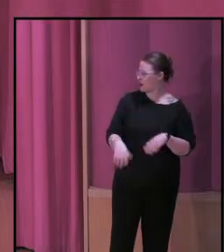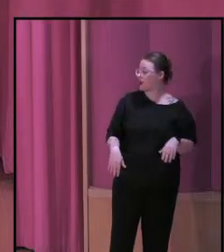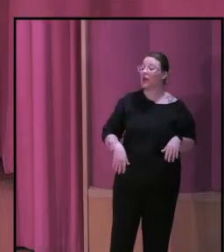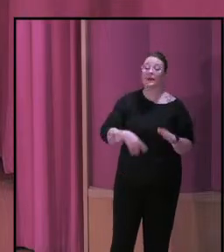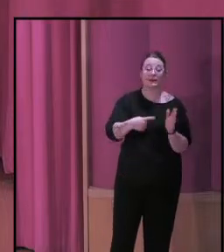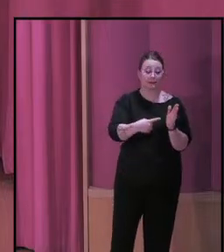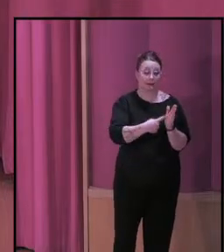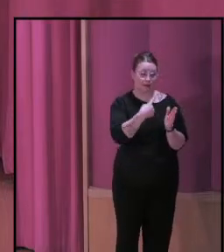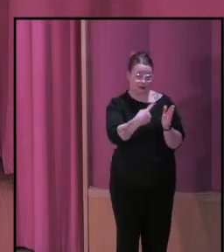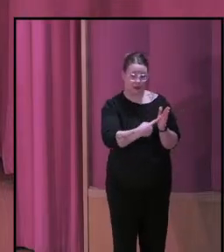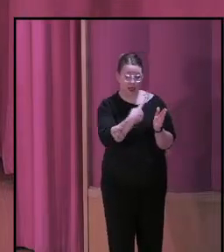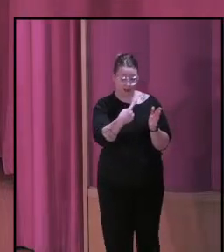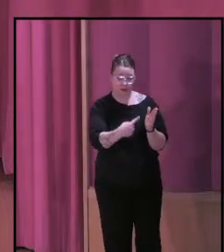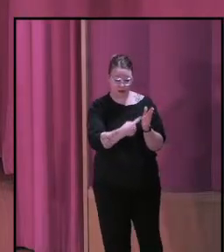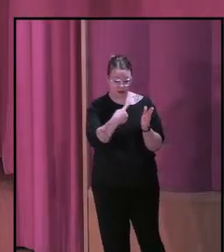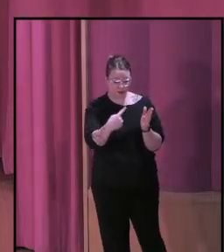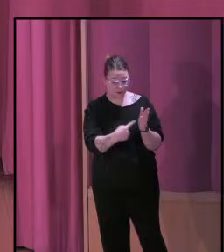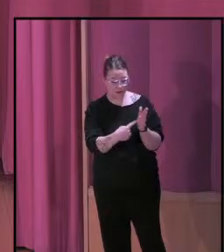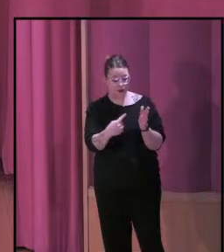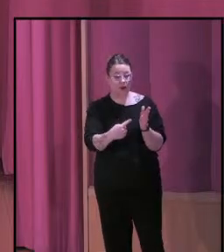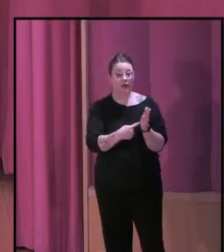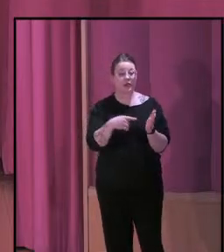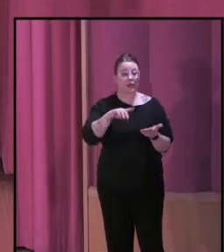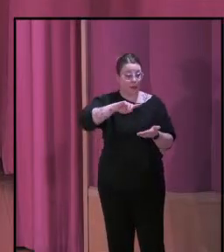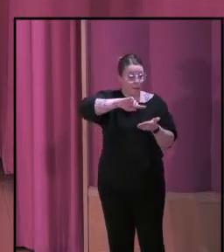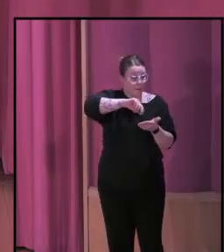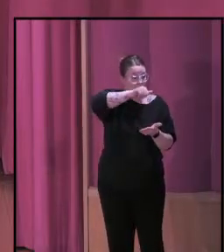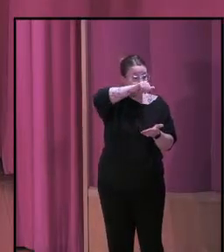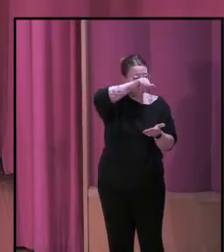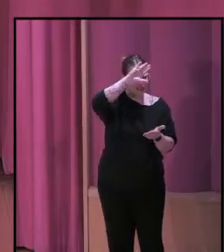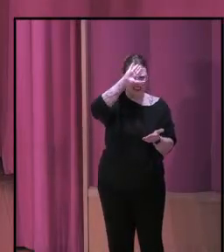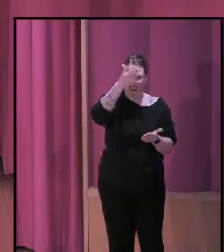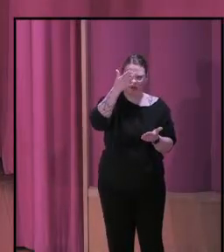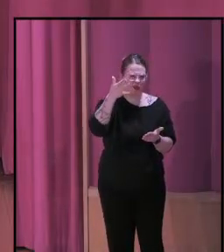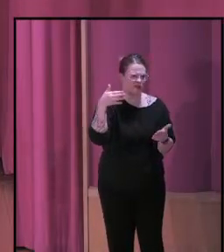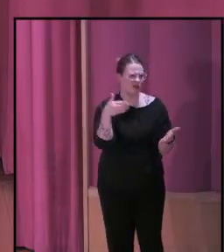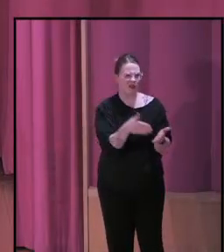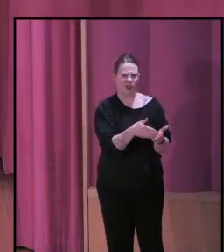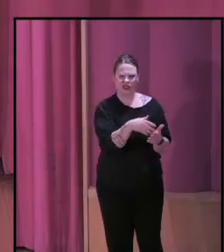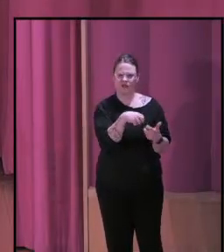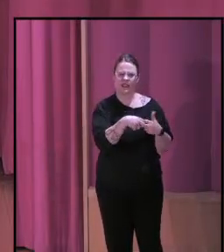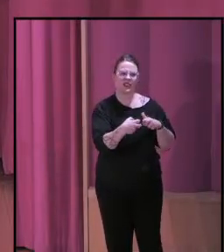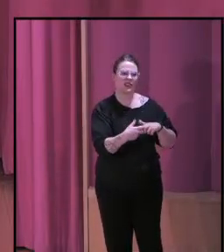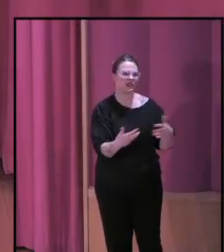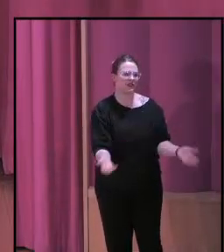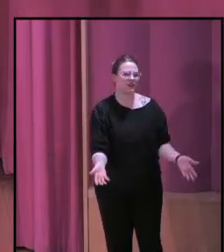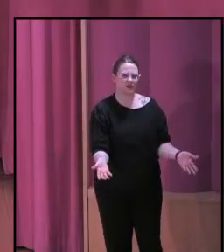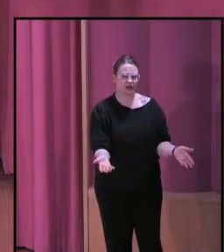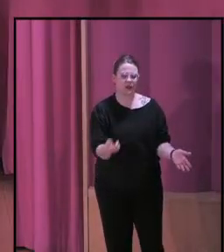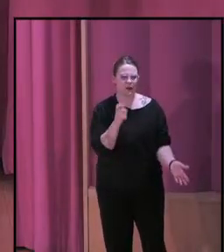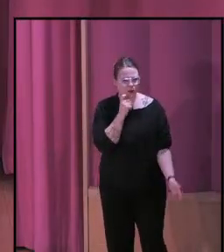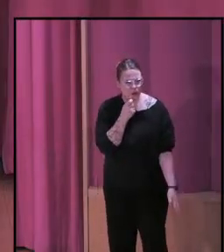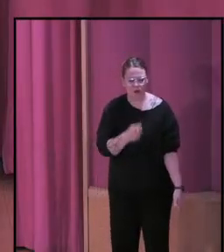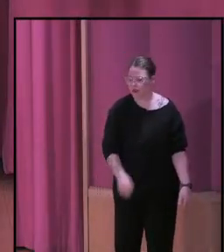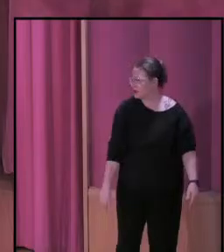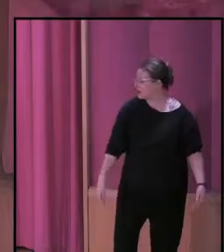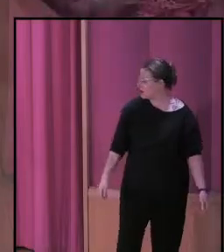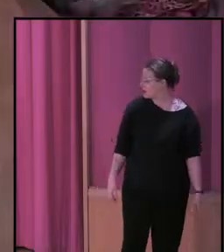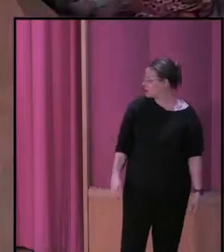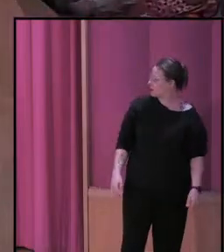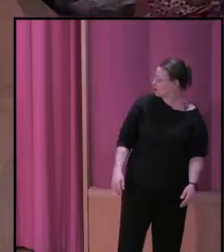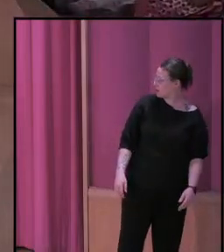Sometimes it appears as though a spinning top breaks the laws of physics. Let me show you what I'm talking about.